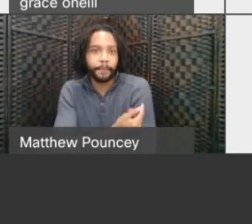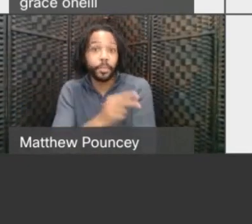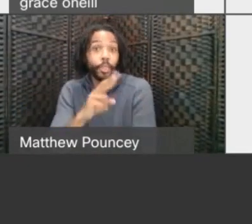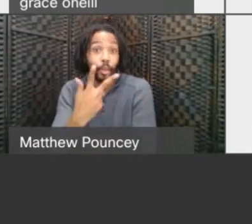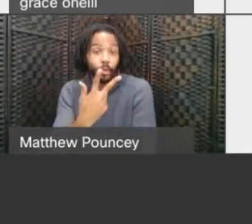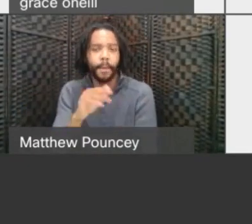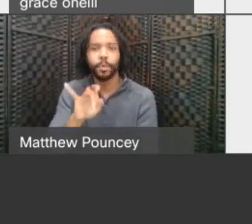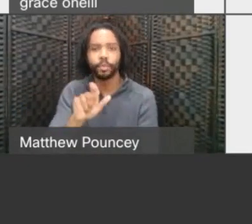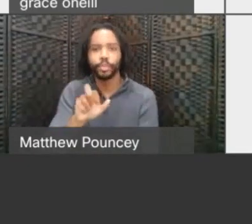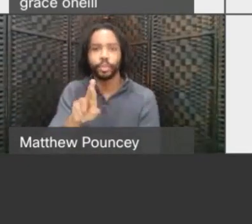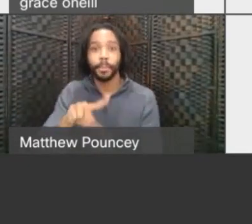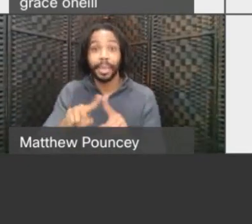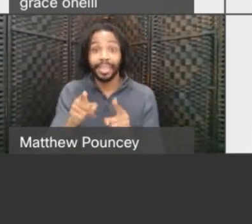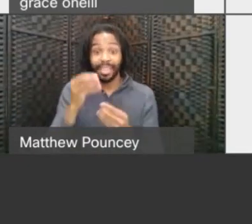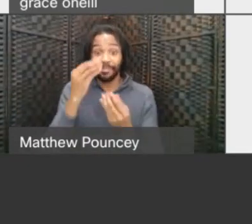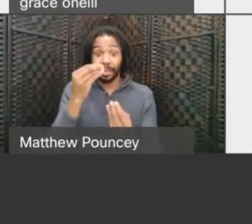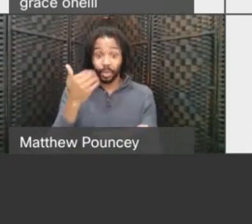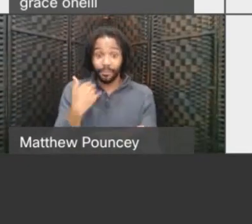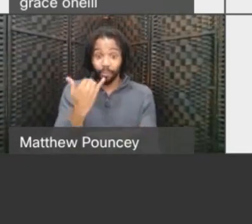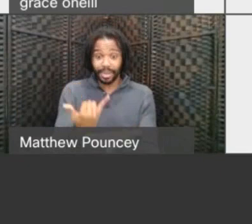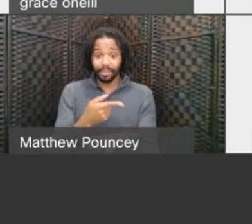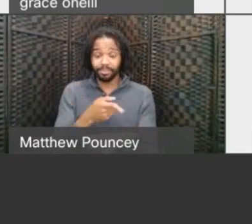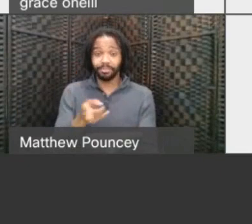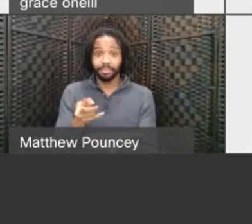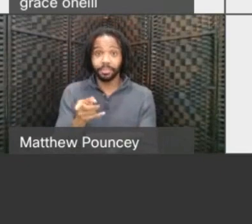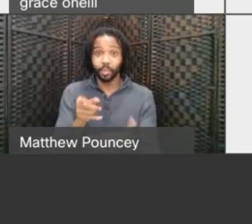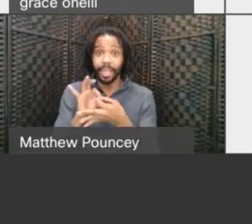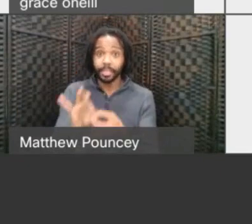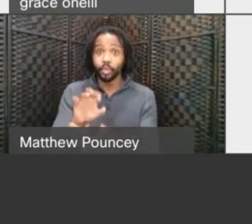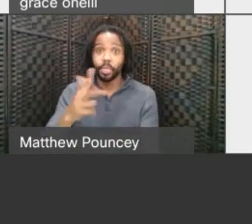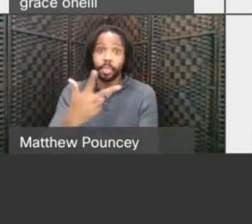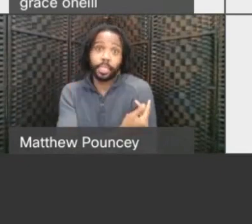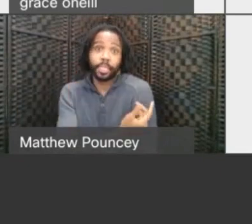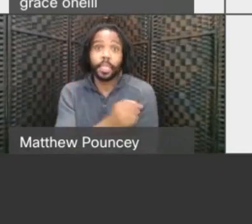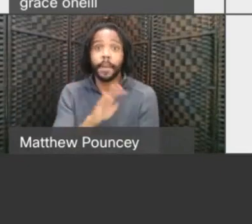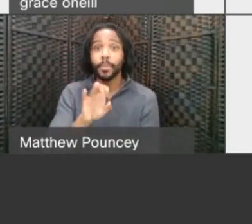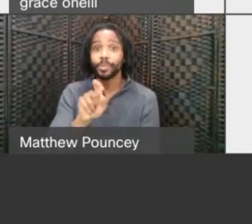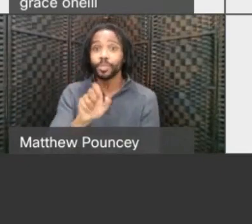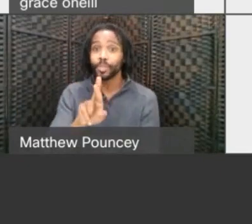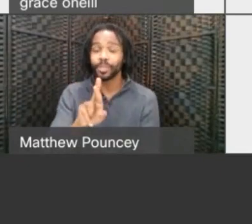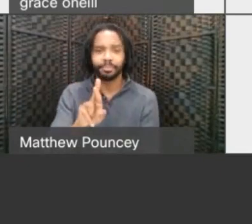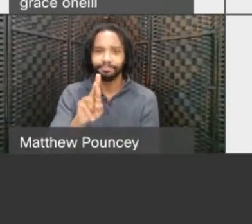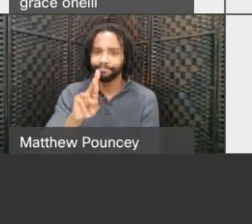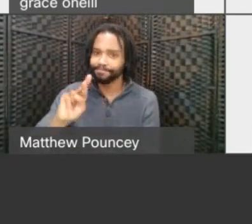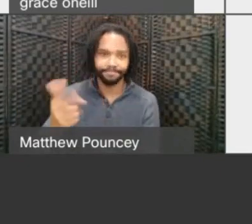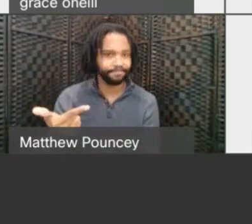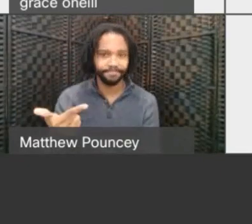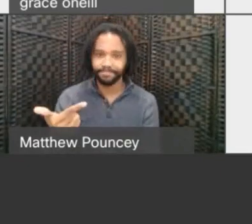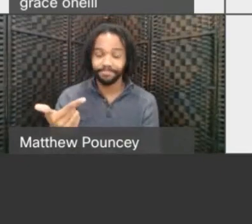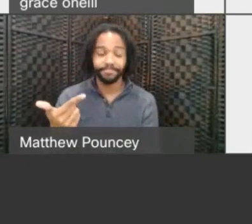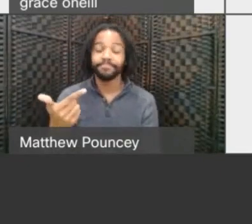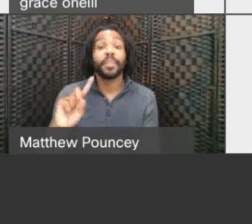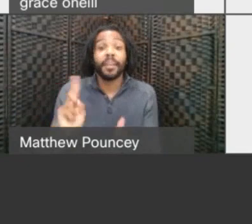is not good. And so for one, we need to make sure that, and we'll be reaching out in the next week